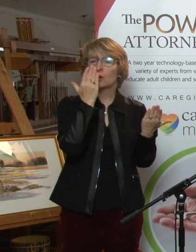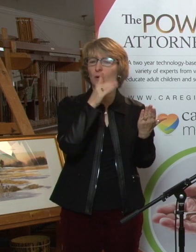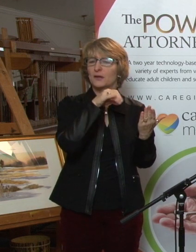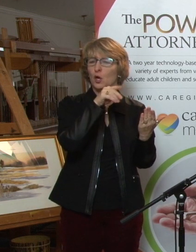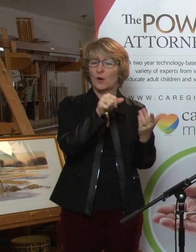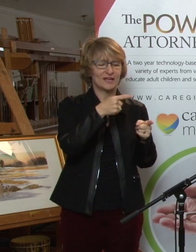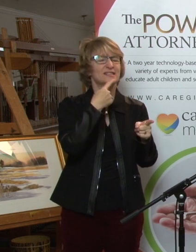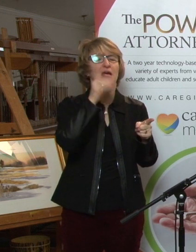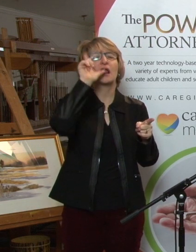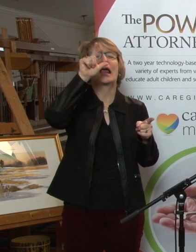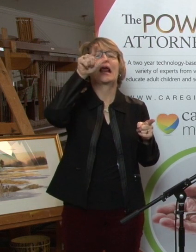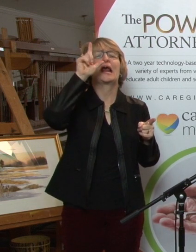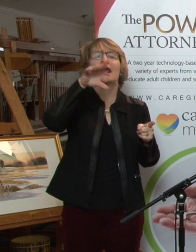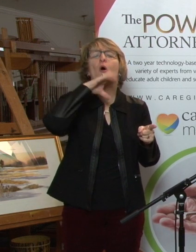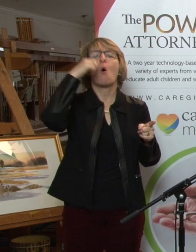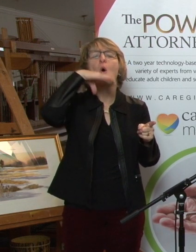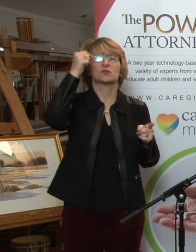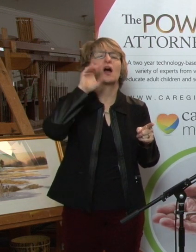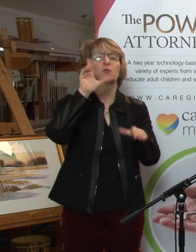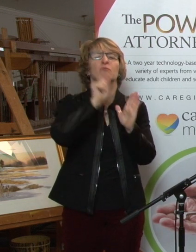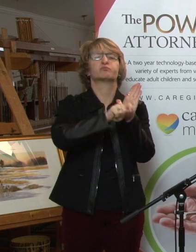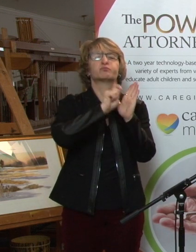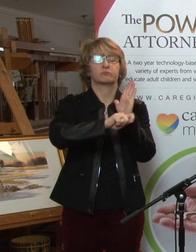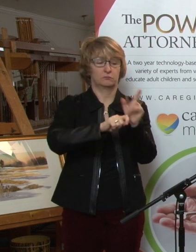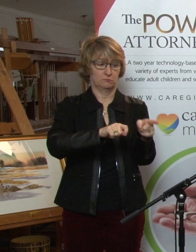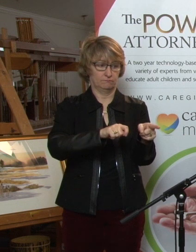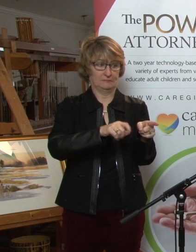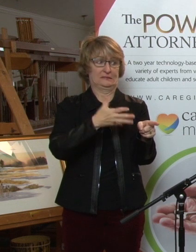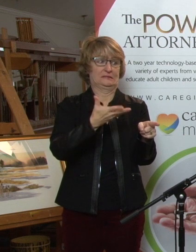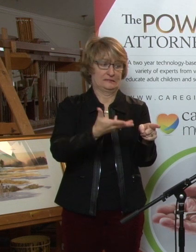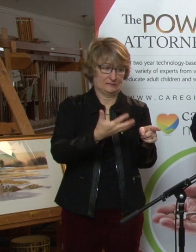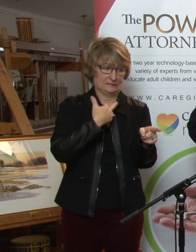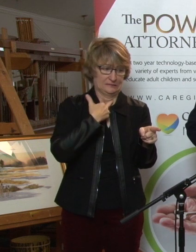older. His son had to become his decision maker.